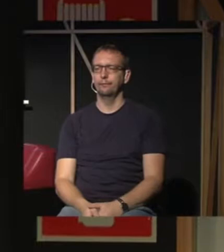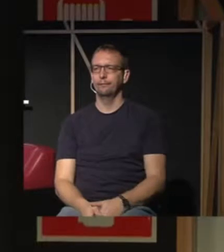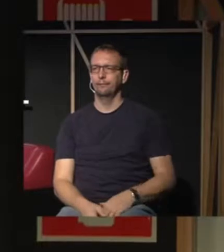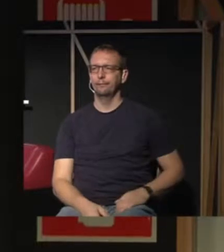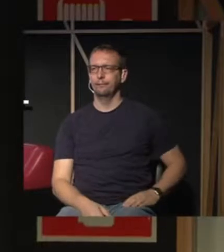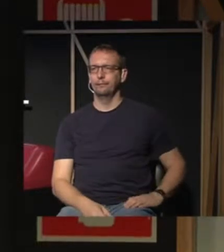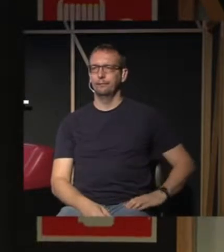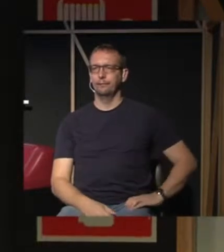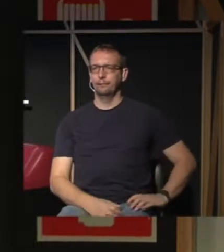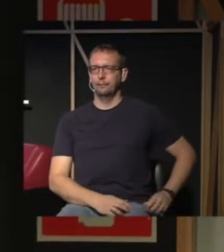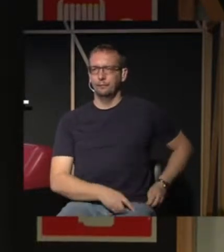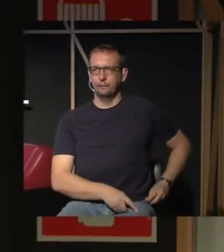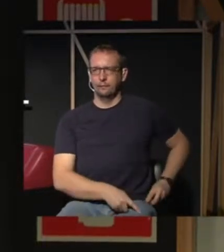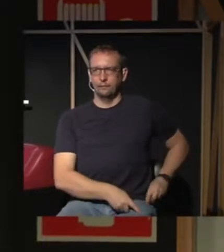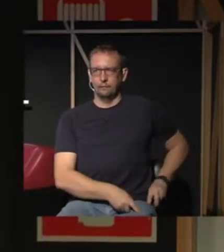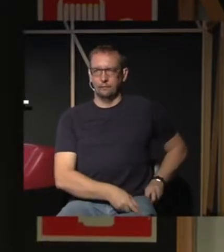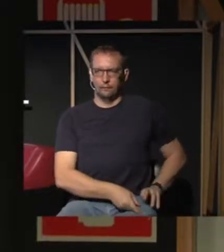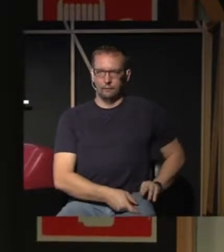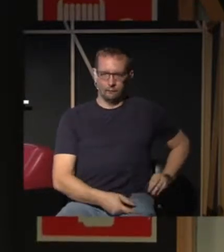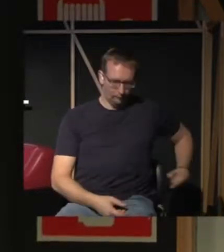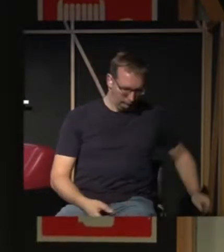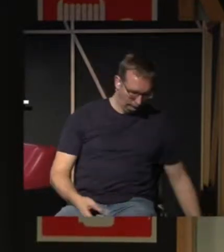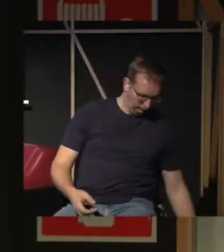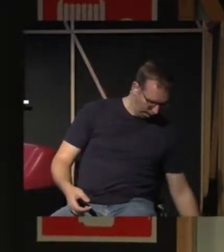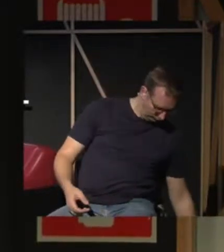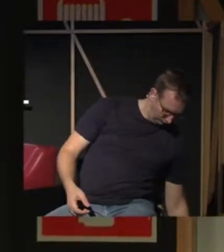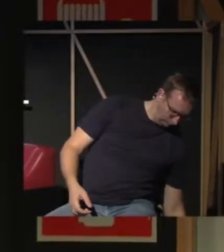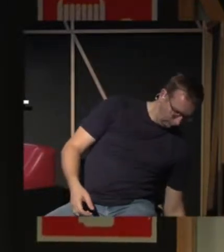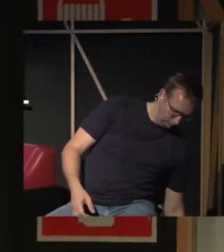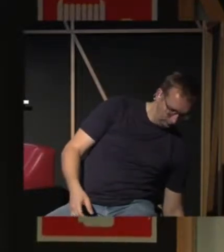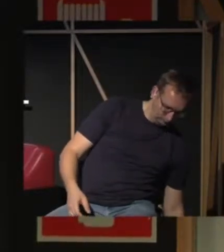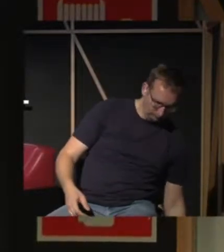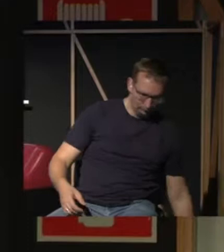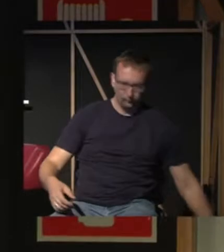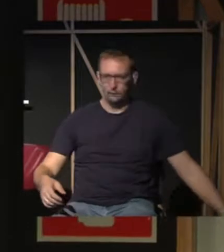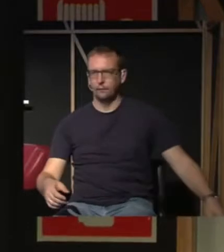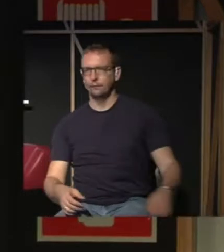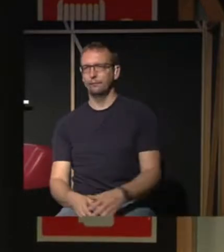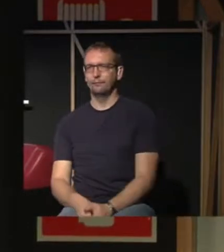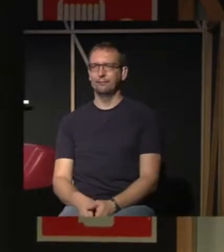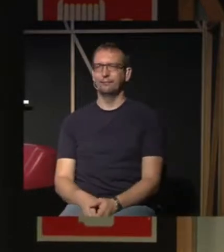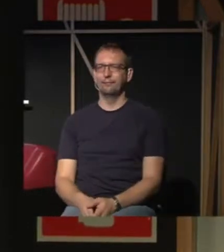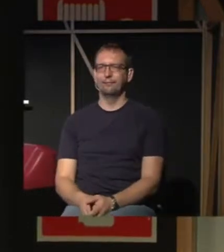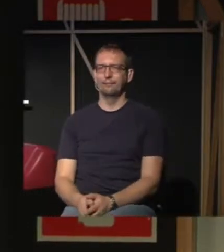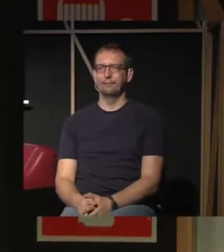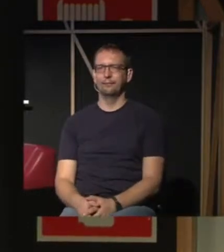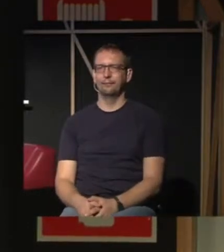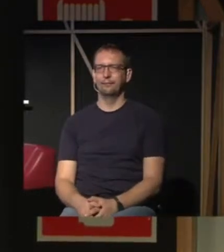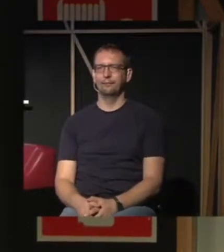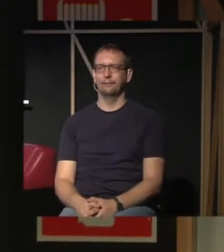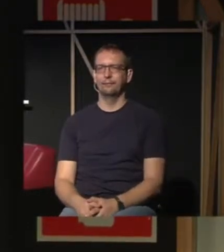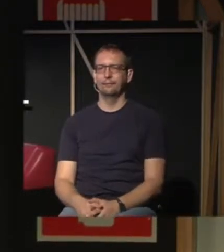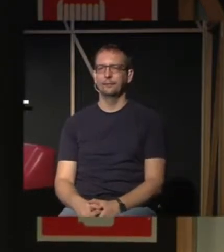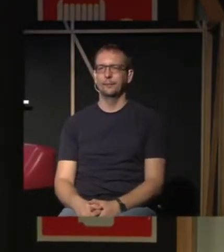Our next session is called Major Tournaments and Finals, an Opportunity for Legacy. And I would like